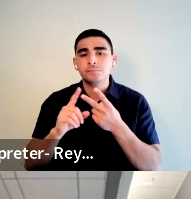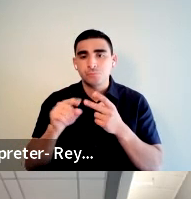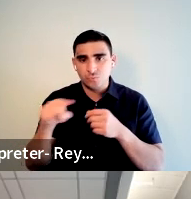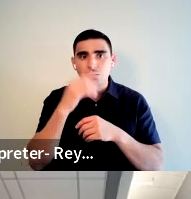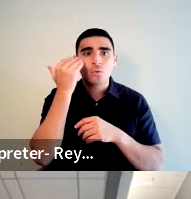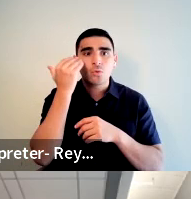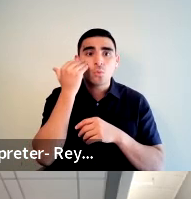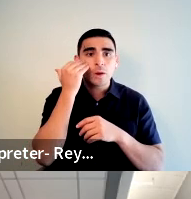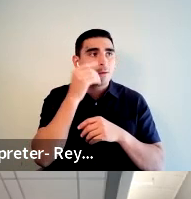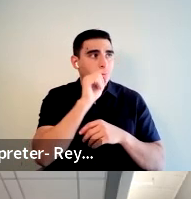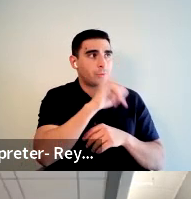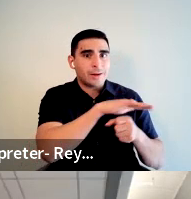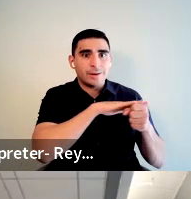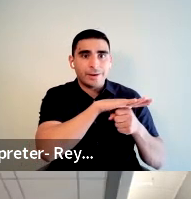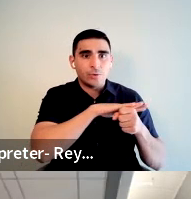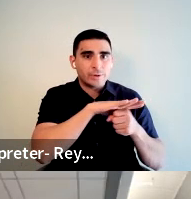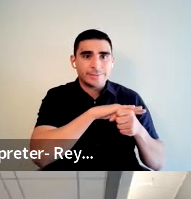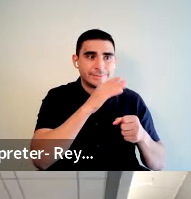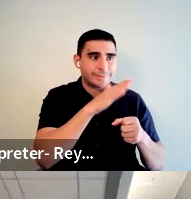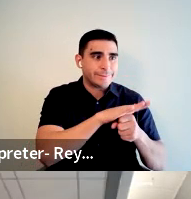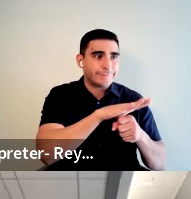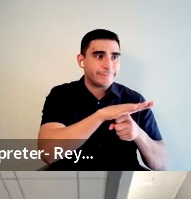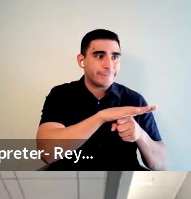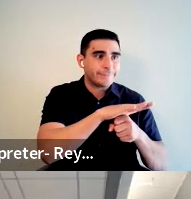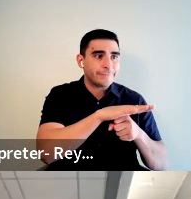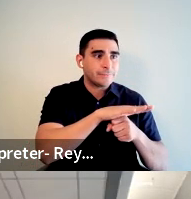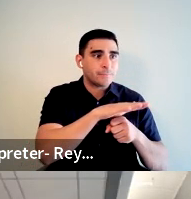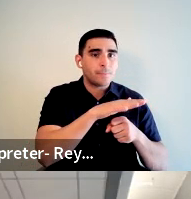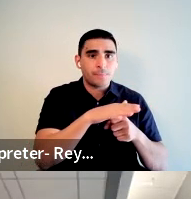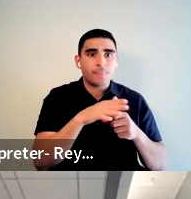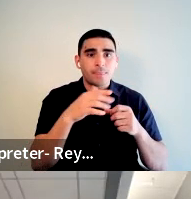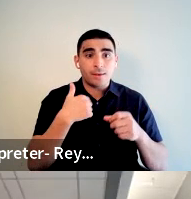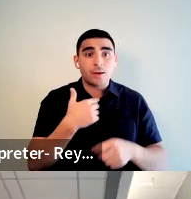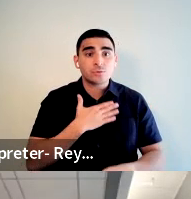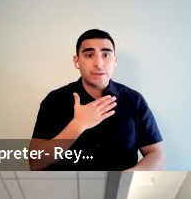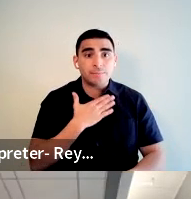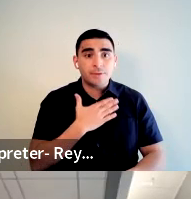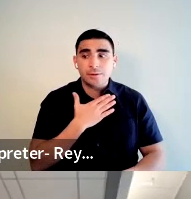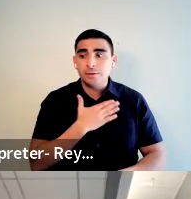up here. But I was very, very happy with the